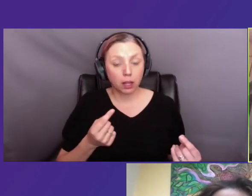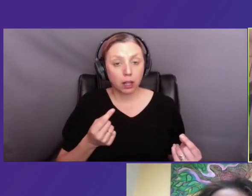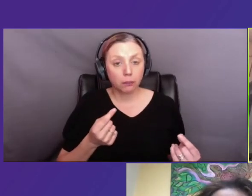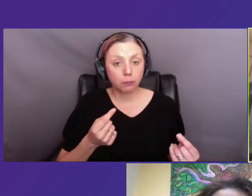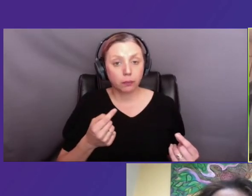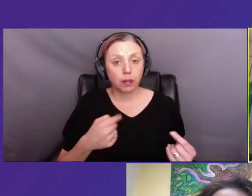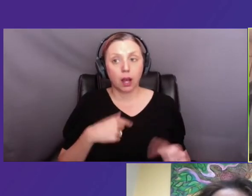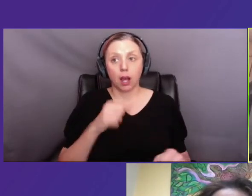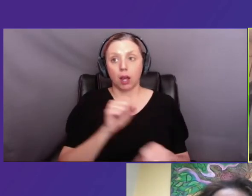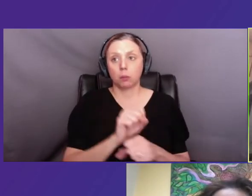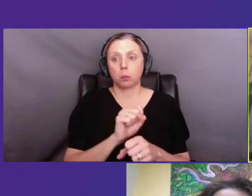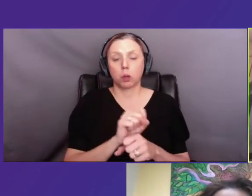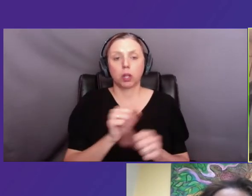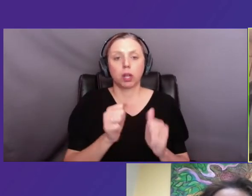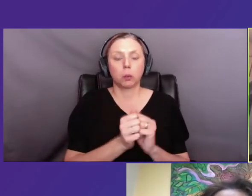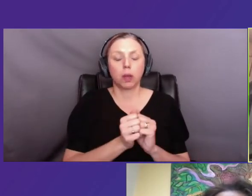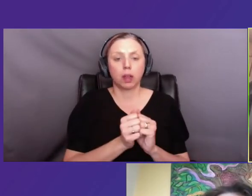working with